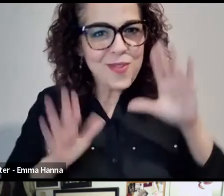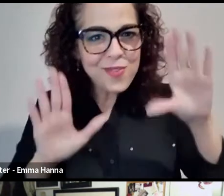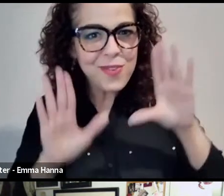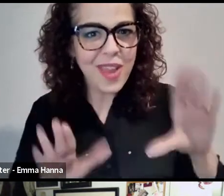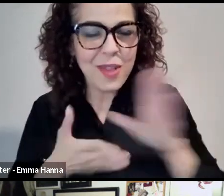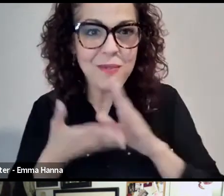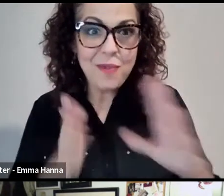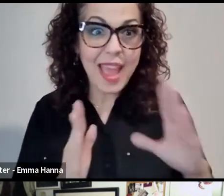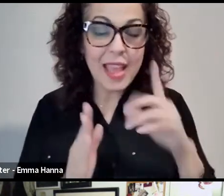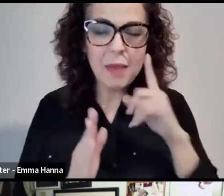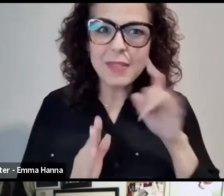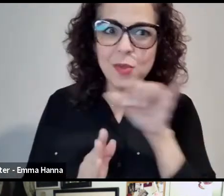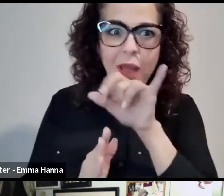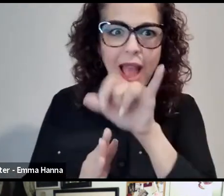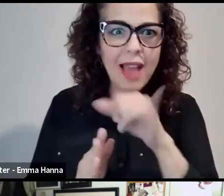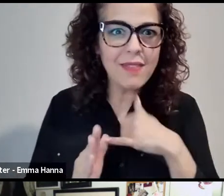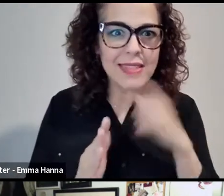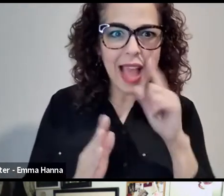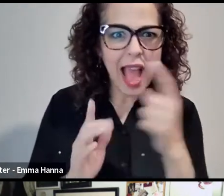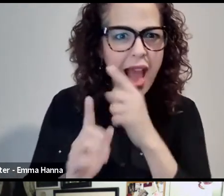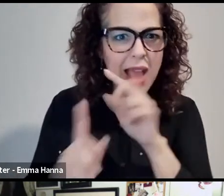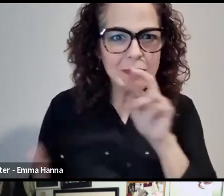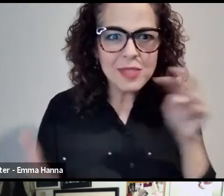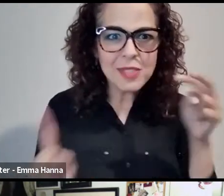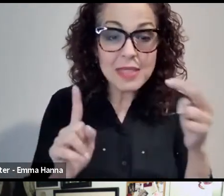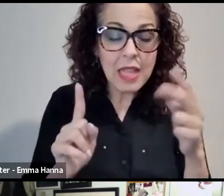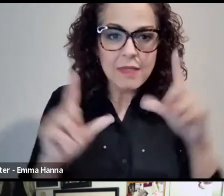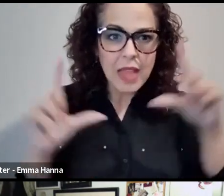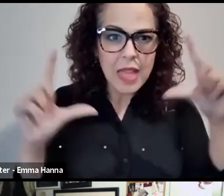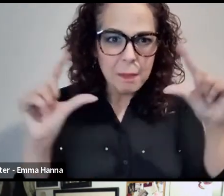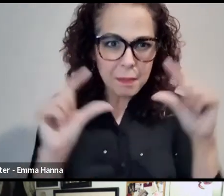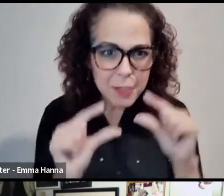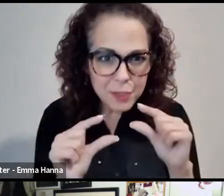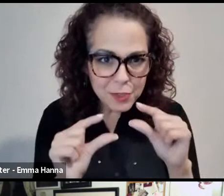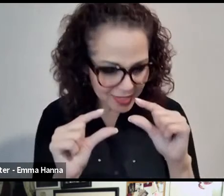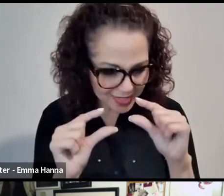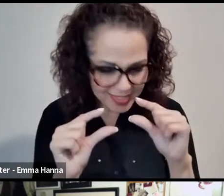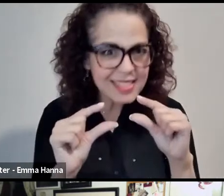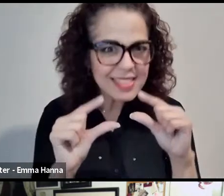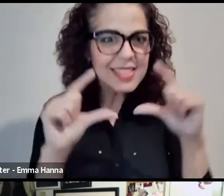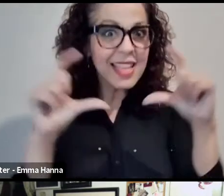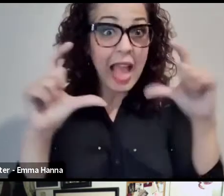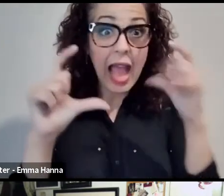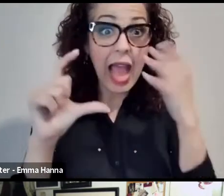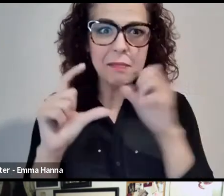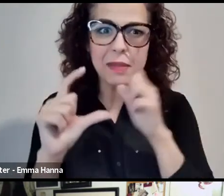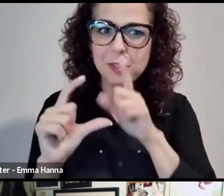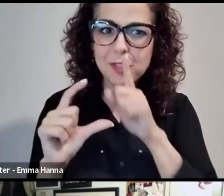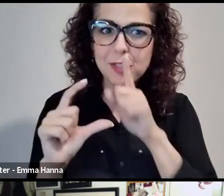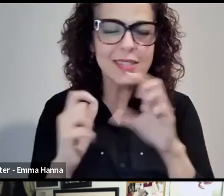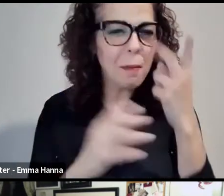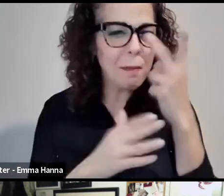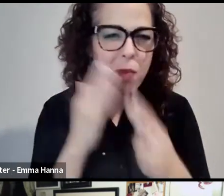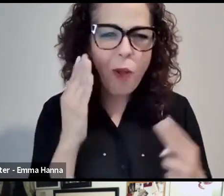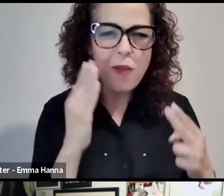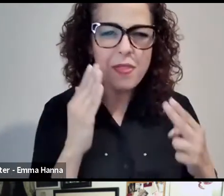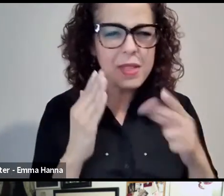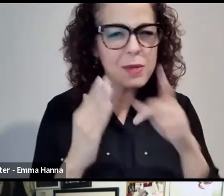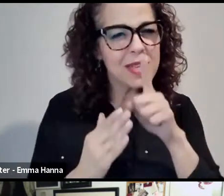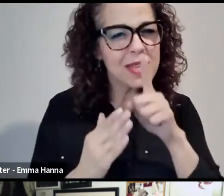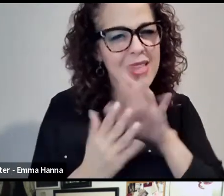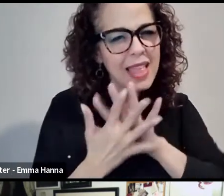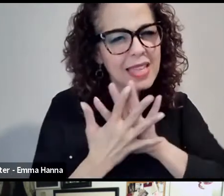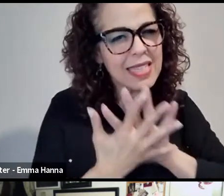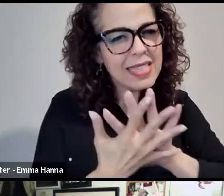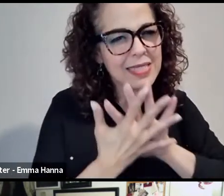like a miniaturist too. I don't know how big these are, but there's something both monumental and intimate in the way that you